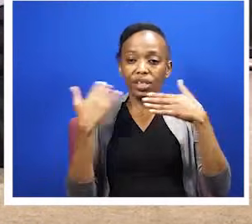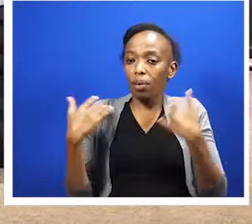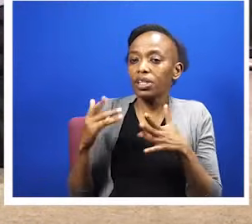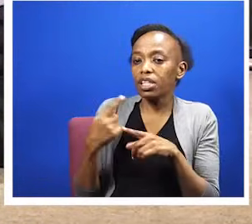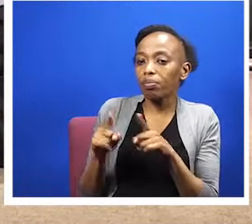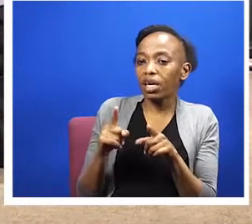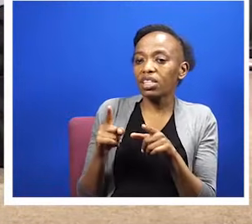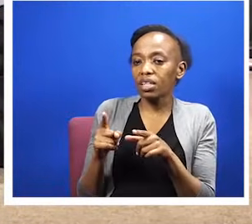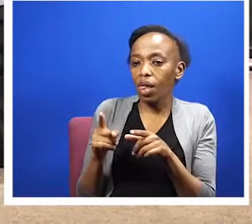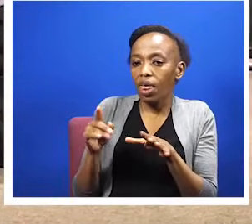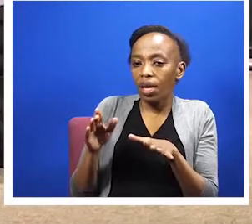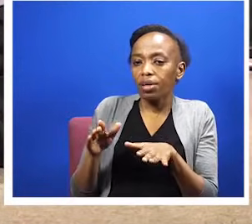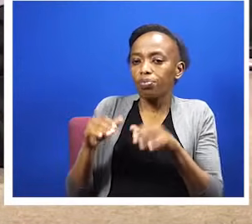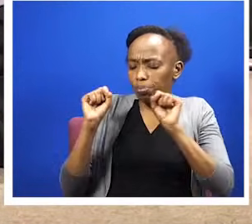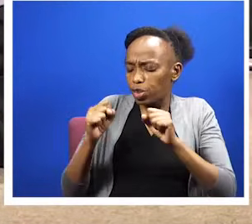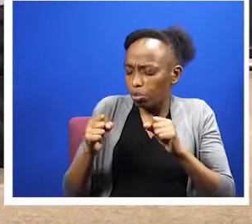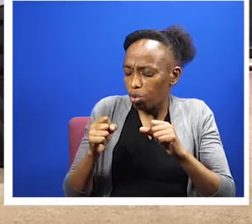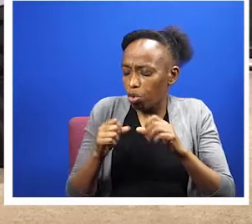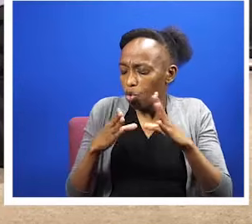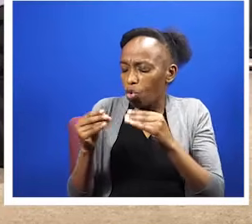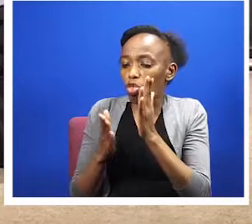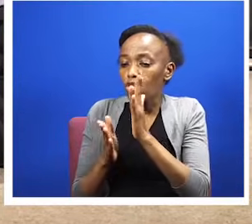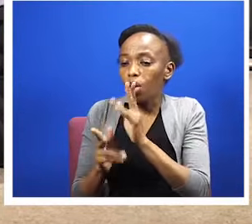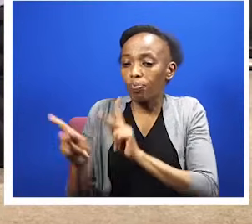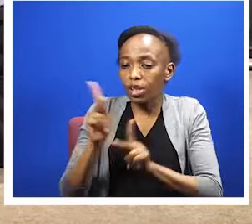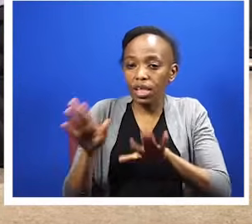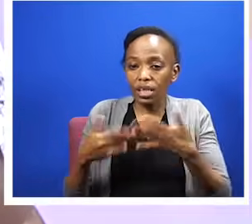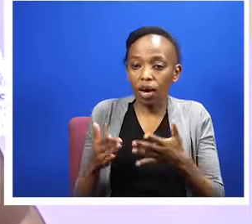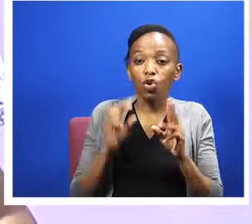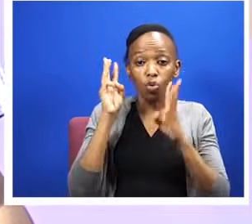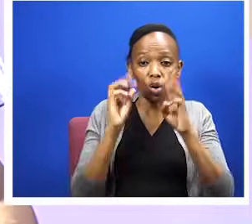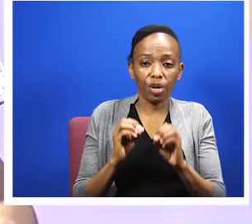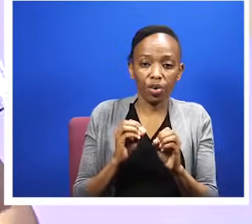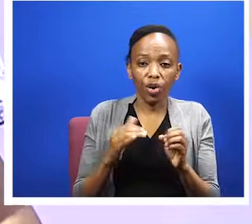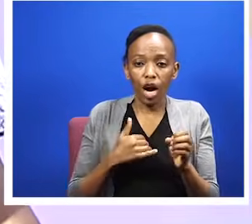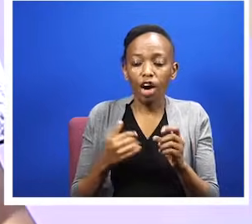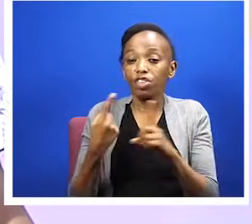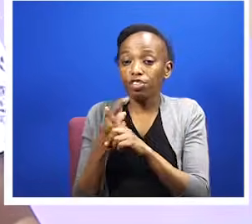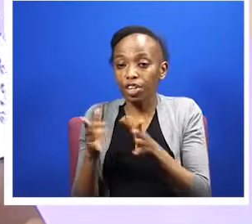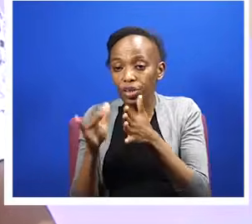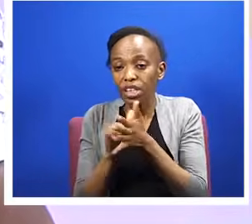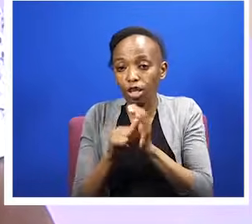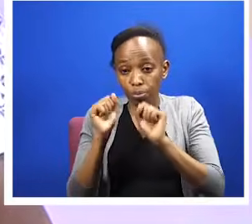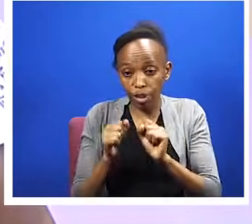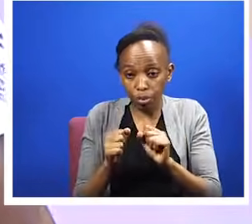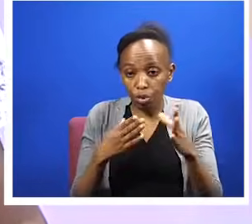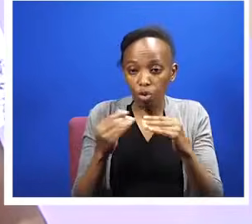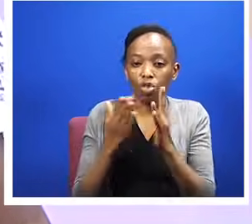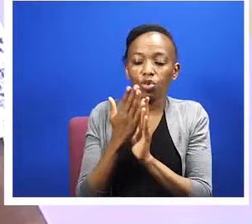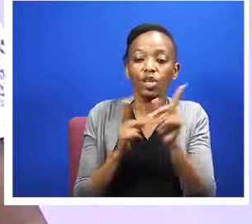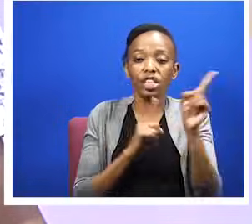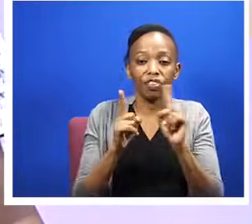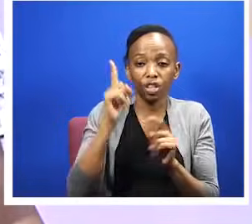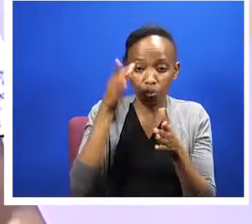will ask, how does somebody go through all this process? Well, don't you worry. There are various ways in which we can go through the safari.